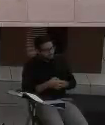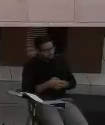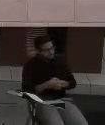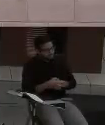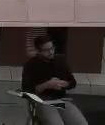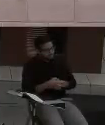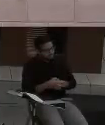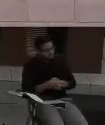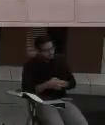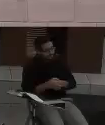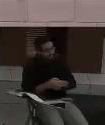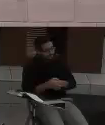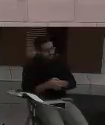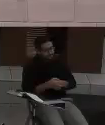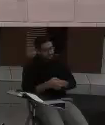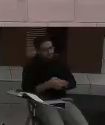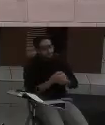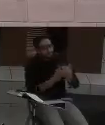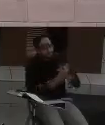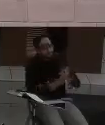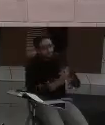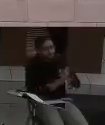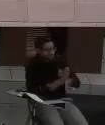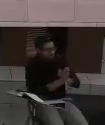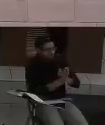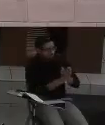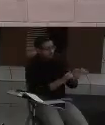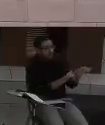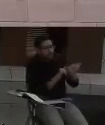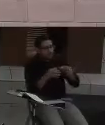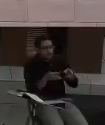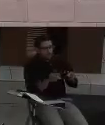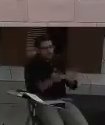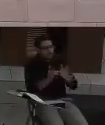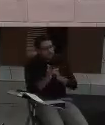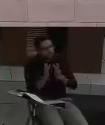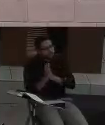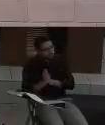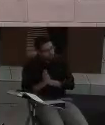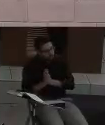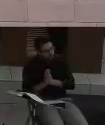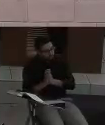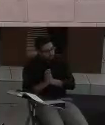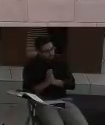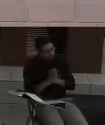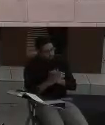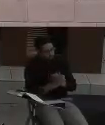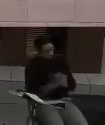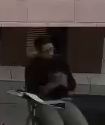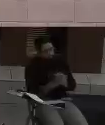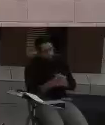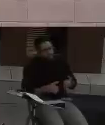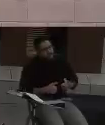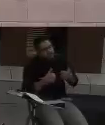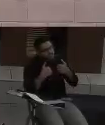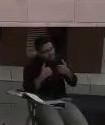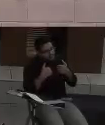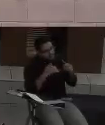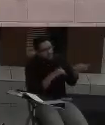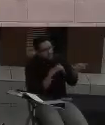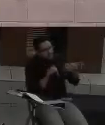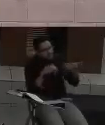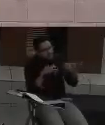it. It is to pray as Jesus prayed. It's living in a way that